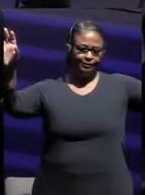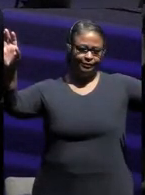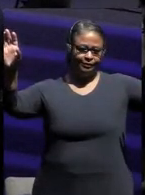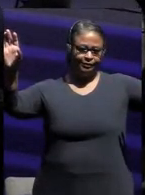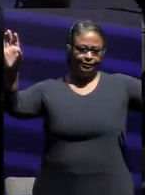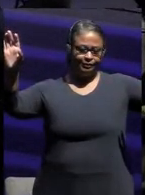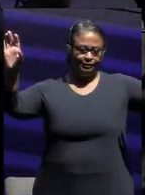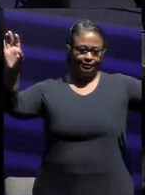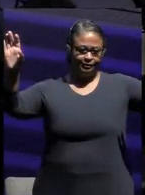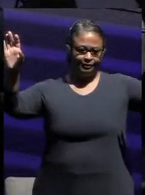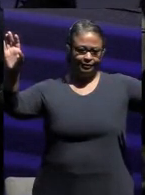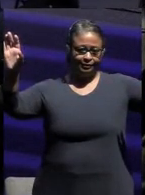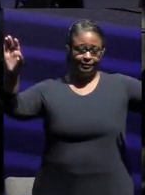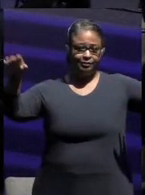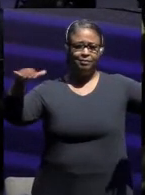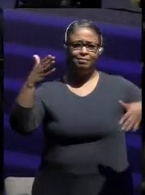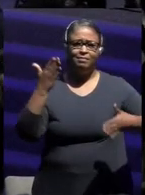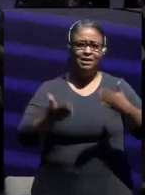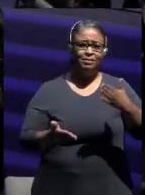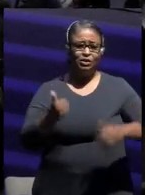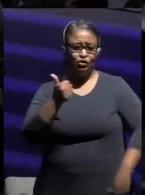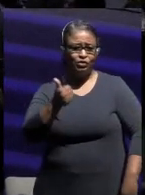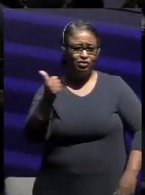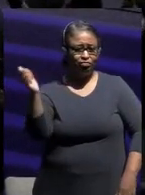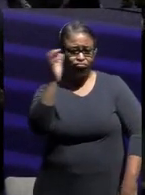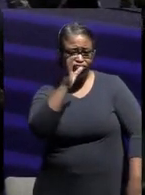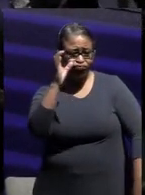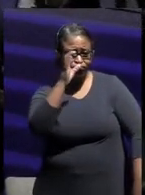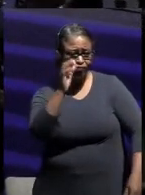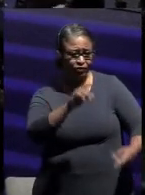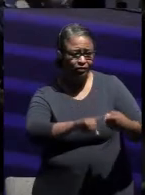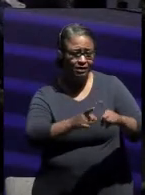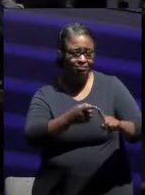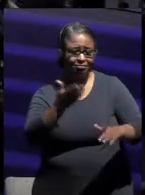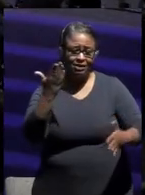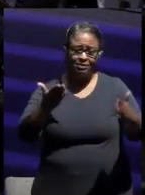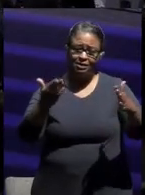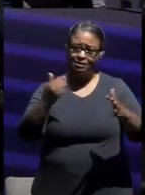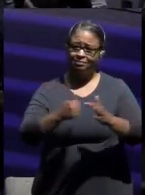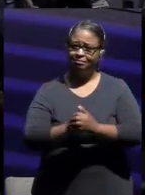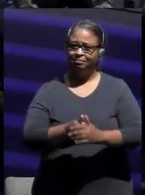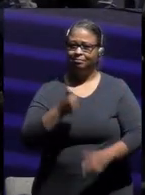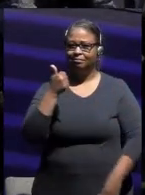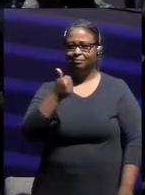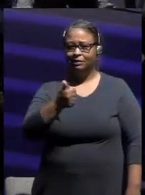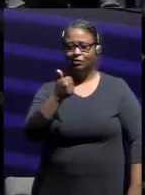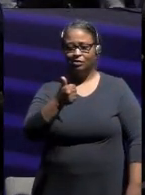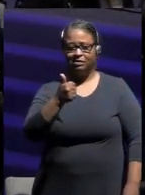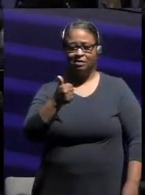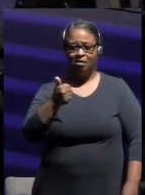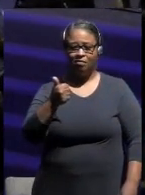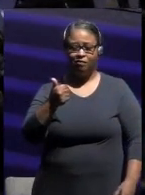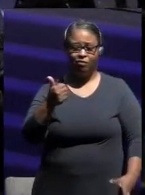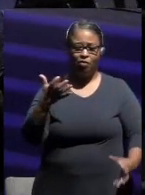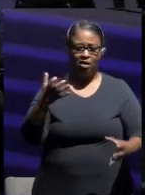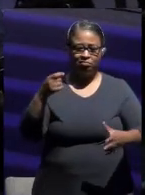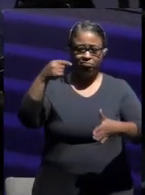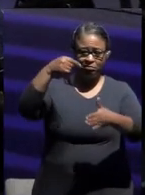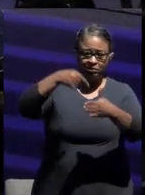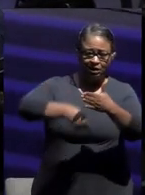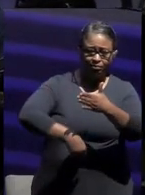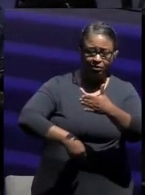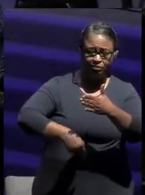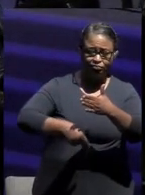our hands lifted, maybe you've been searching for a friend. Maybe you've been looking for a deeper, more meaningful